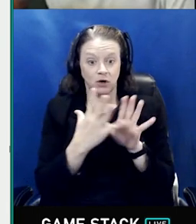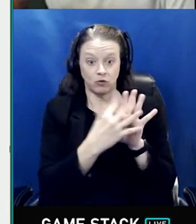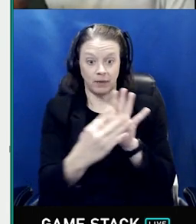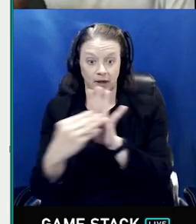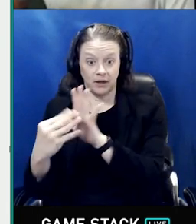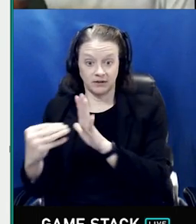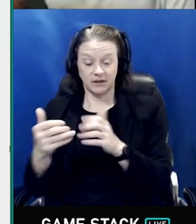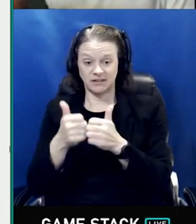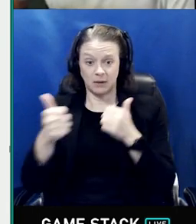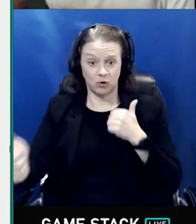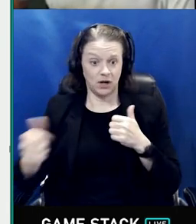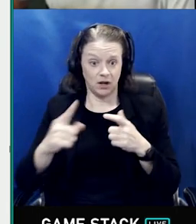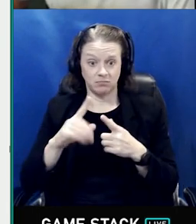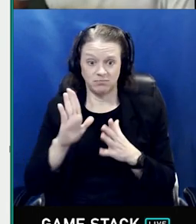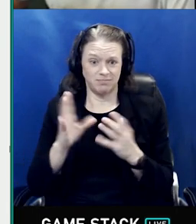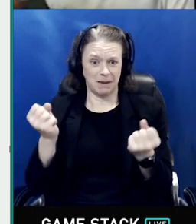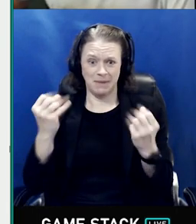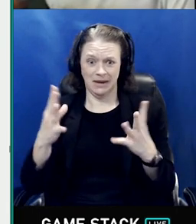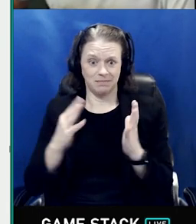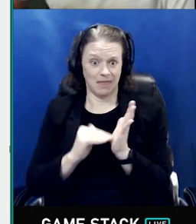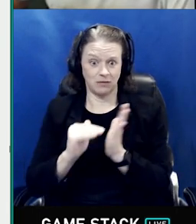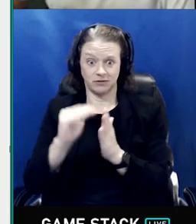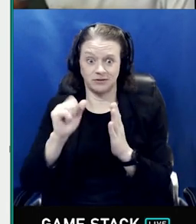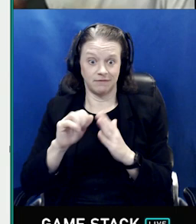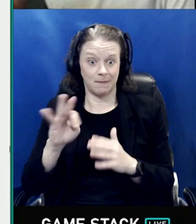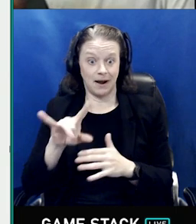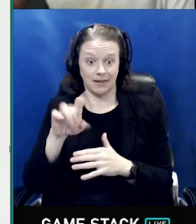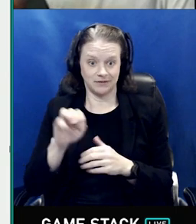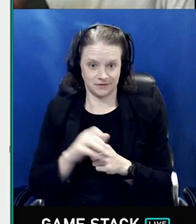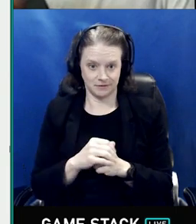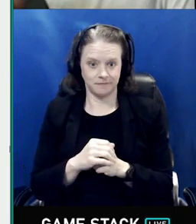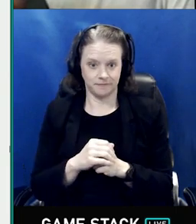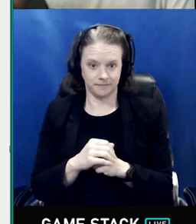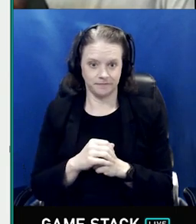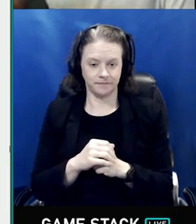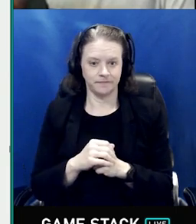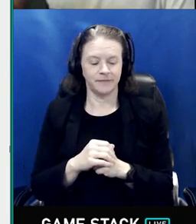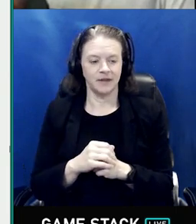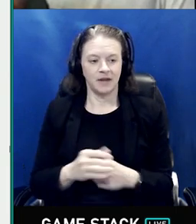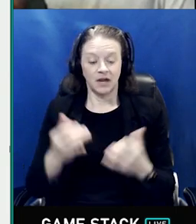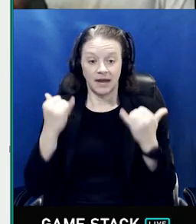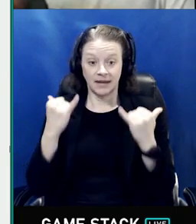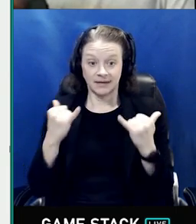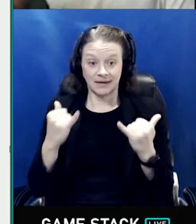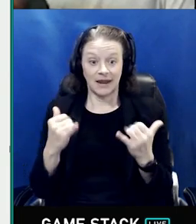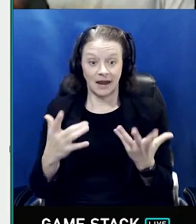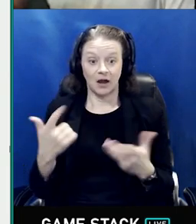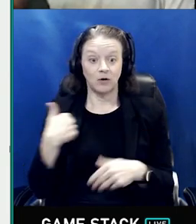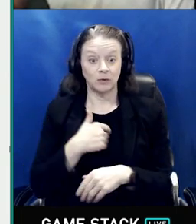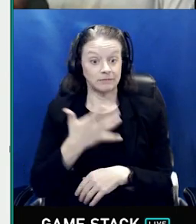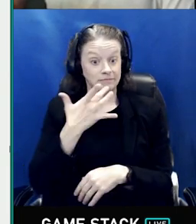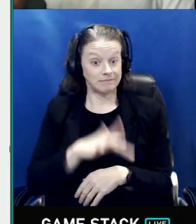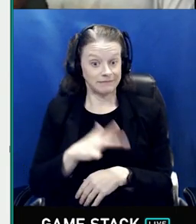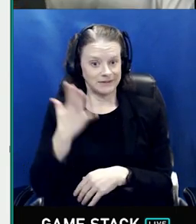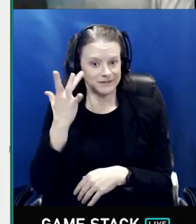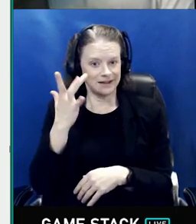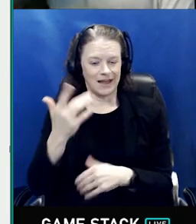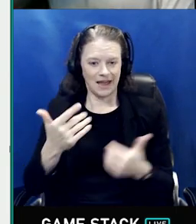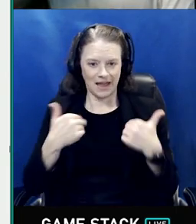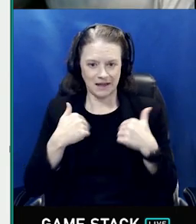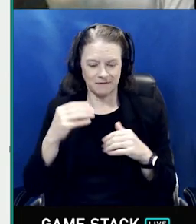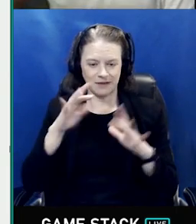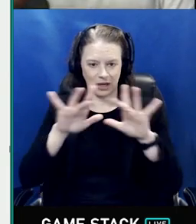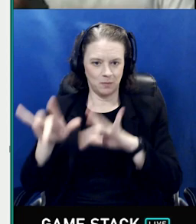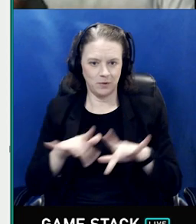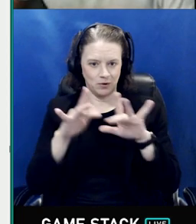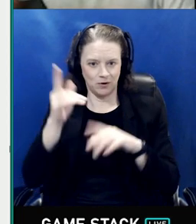miles. Okay, with that definition, let's dive in. So as luck would have it, there is a theorem, a computer theorem, that describes the